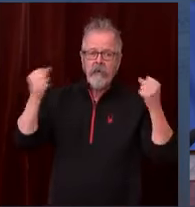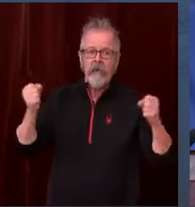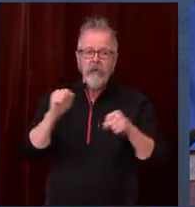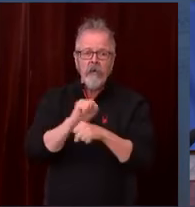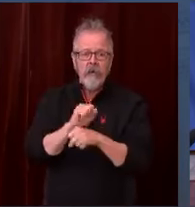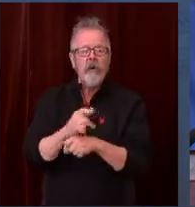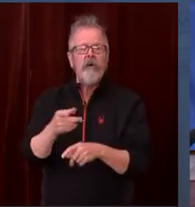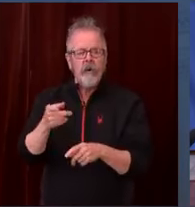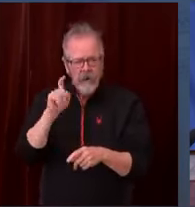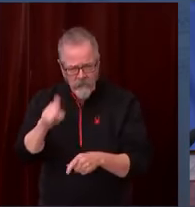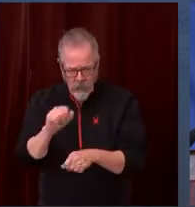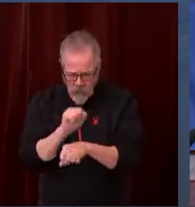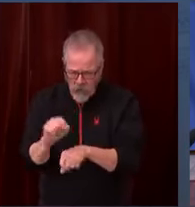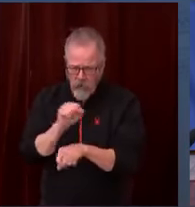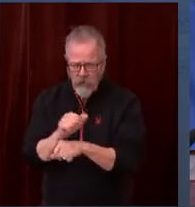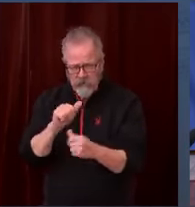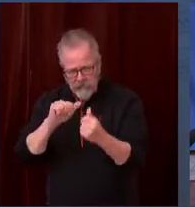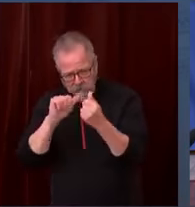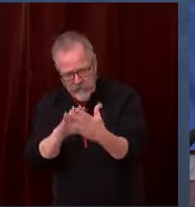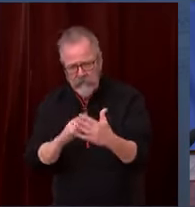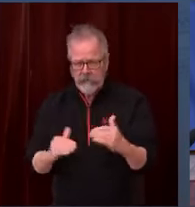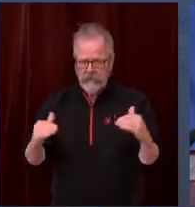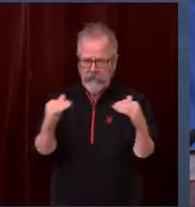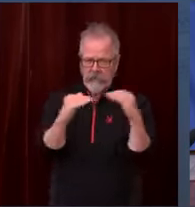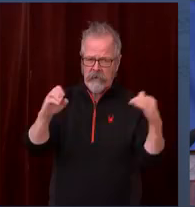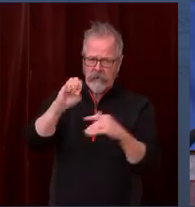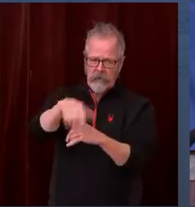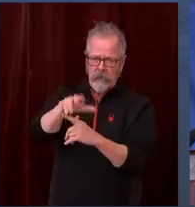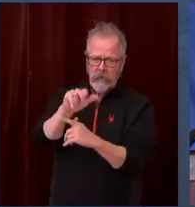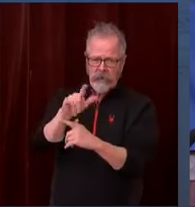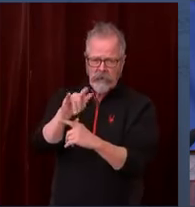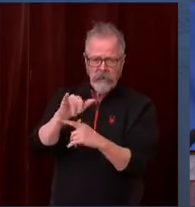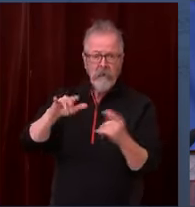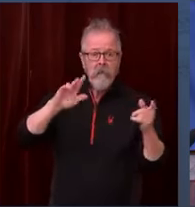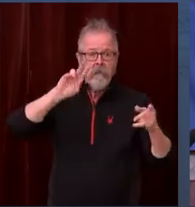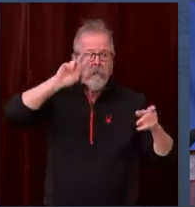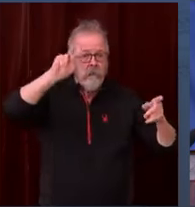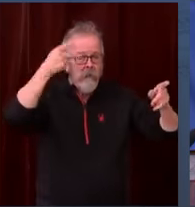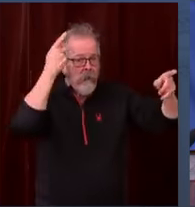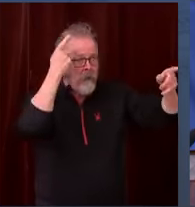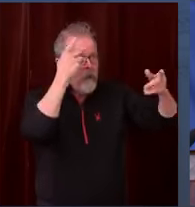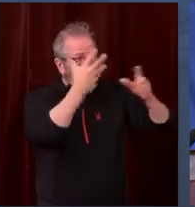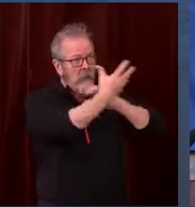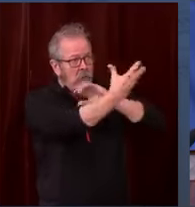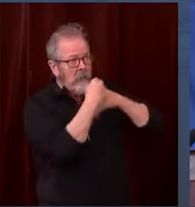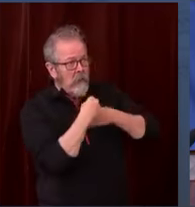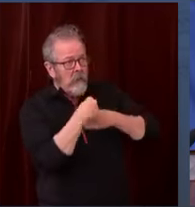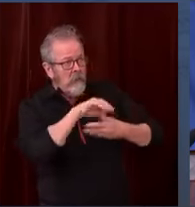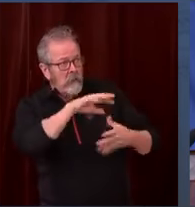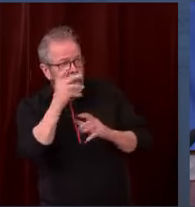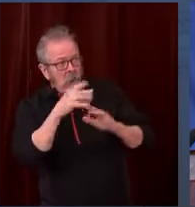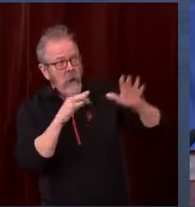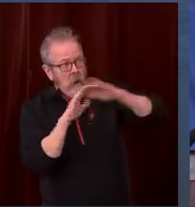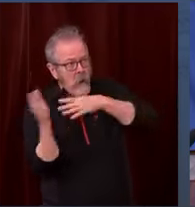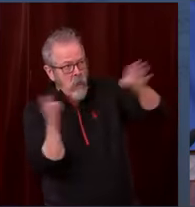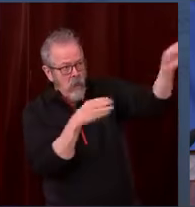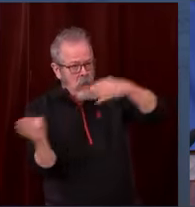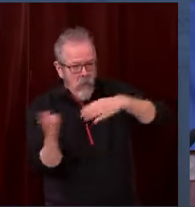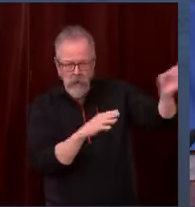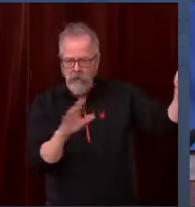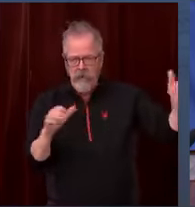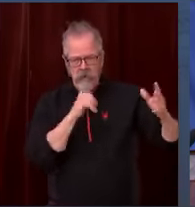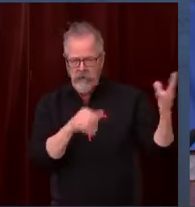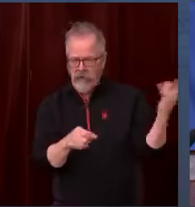which at this moment would be a reckless and dangerous course because we need these public health folks totally focused on vaccine